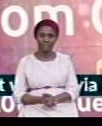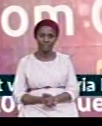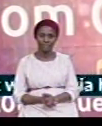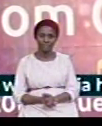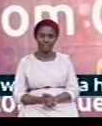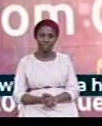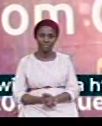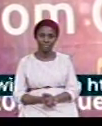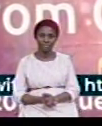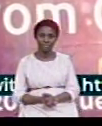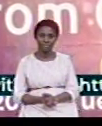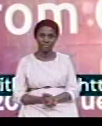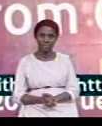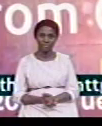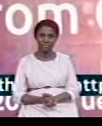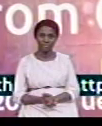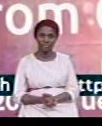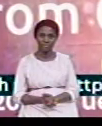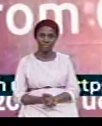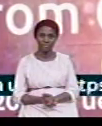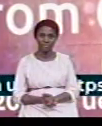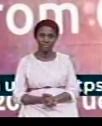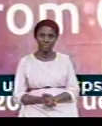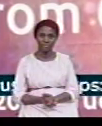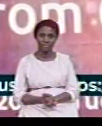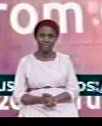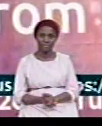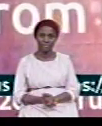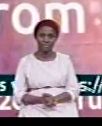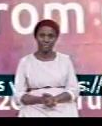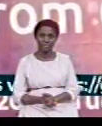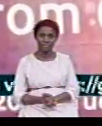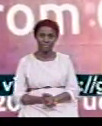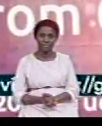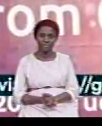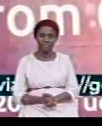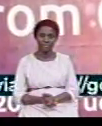me de chechere nam de ba ye me de ba na